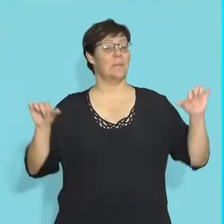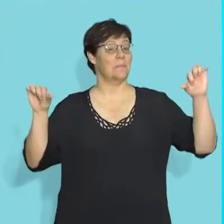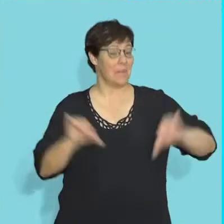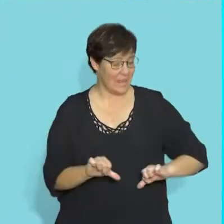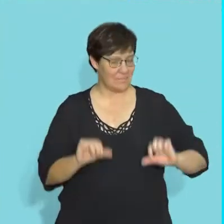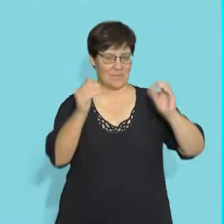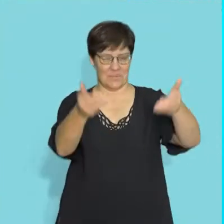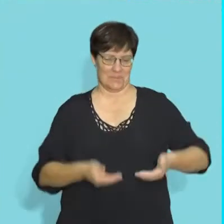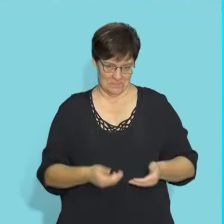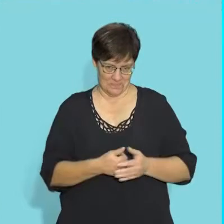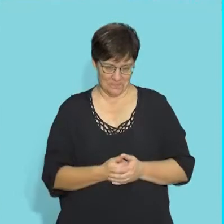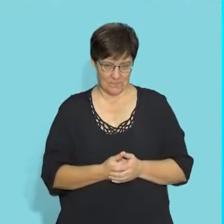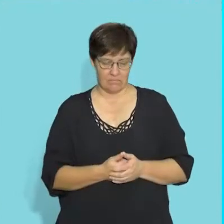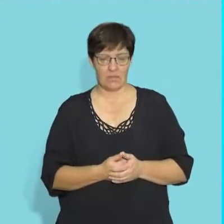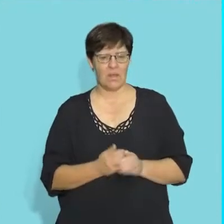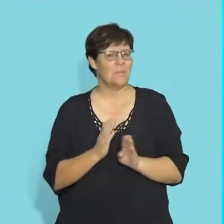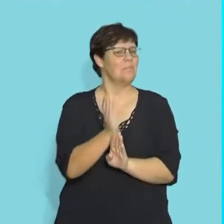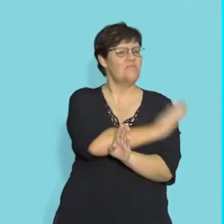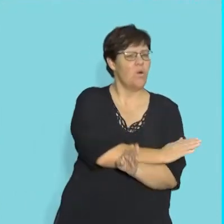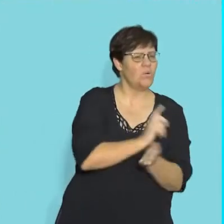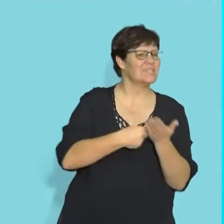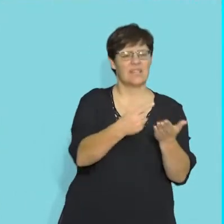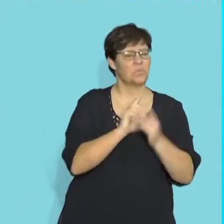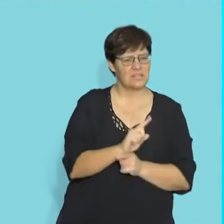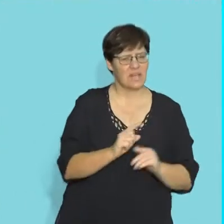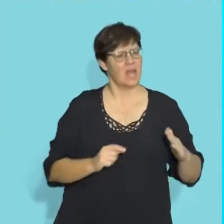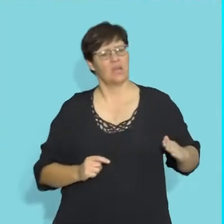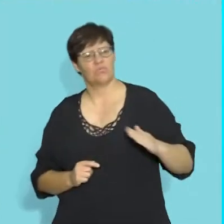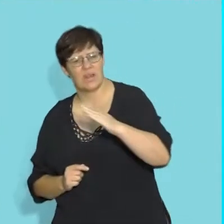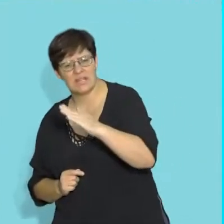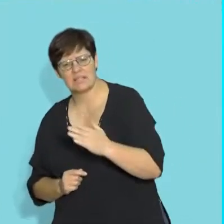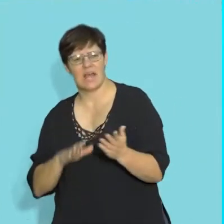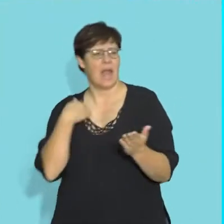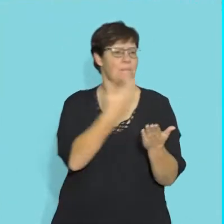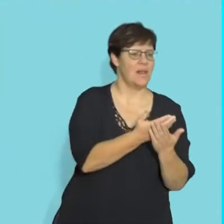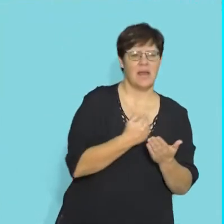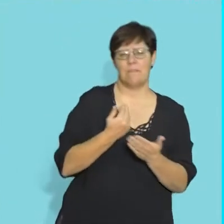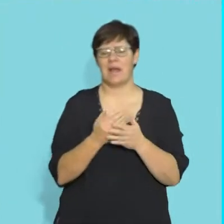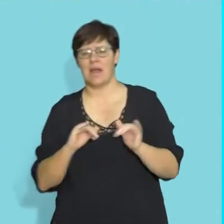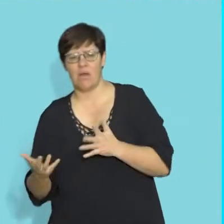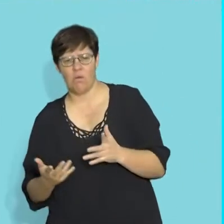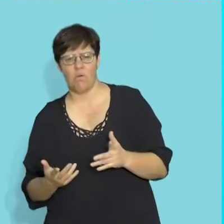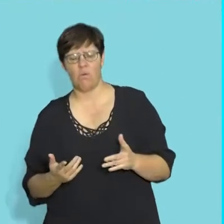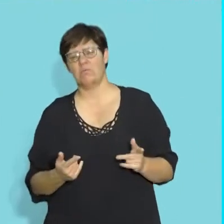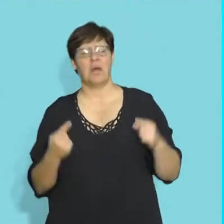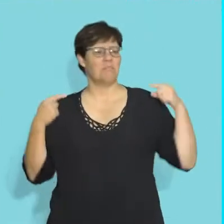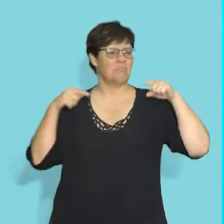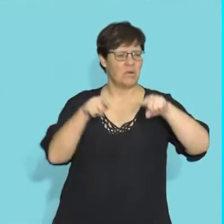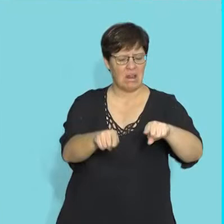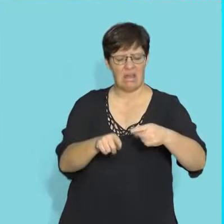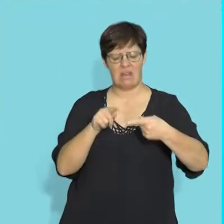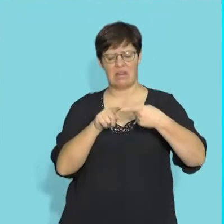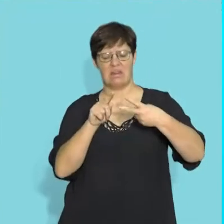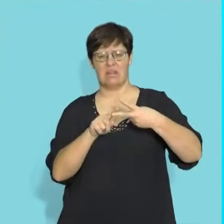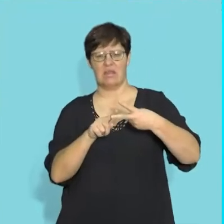Welcome back. So in the previous part, we spoke about the gradients and the applications. So parallel lines, perpendicular lines,